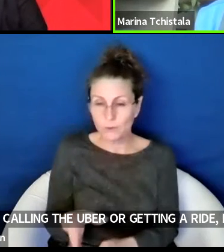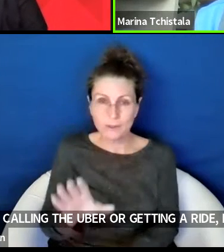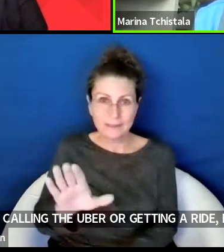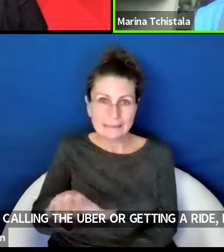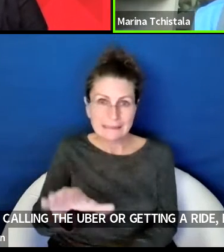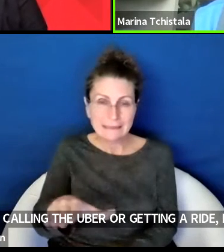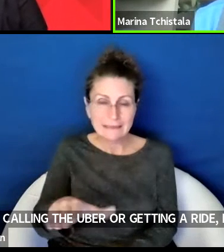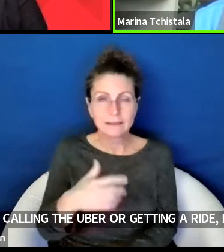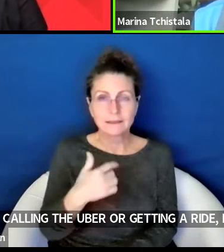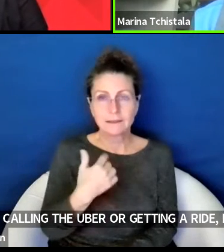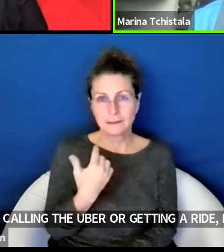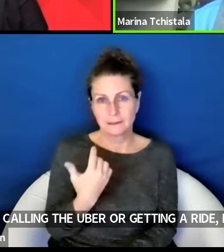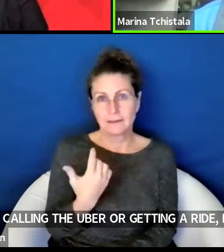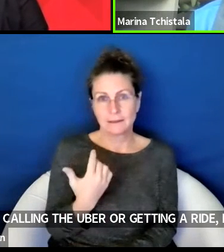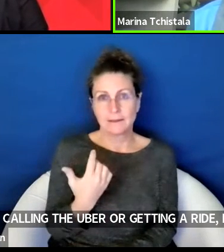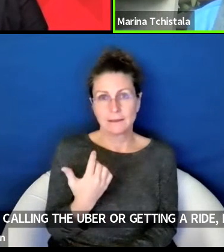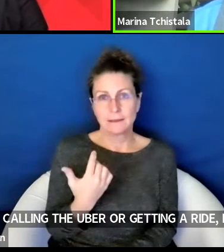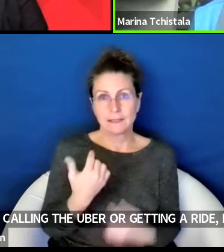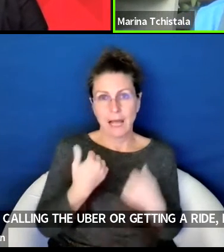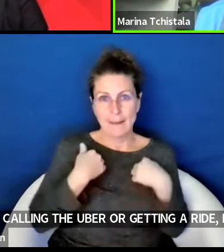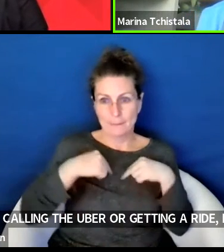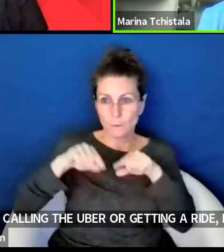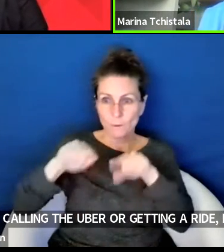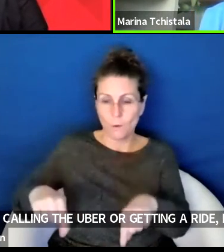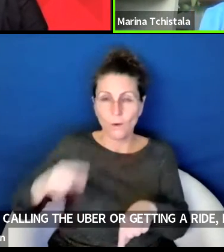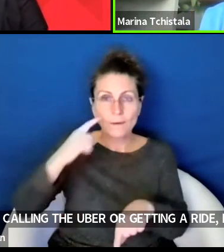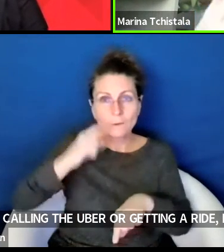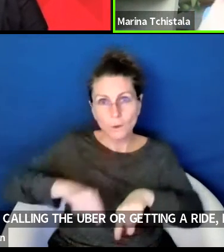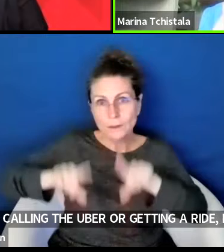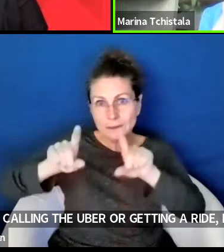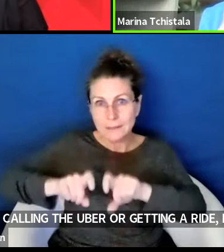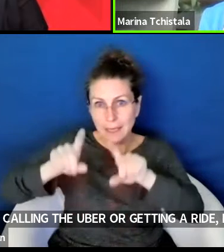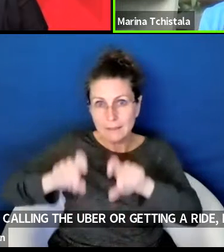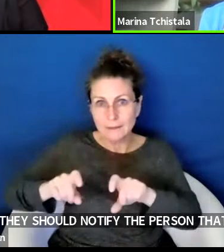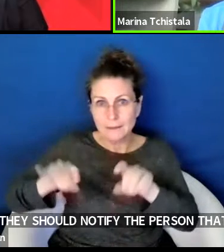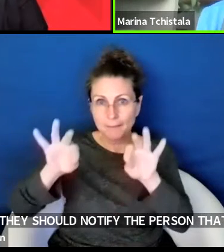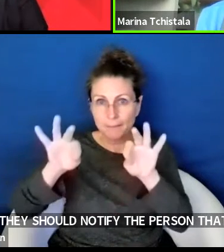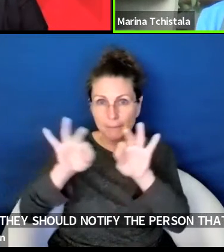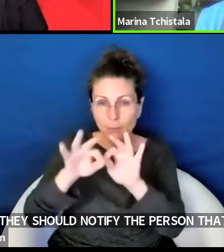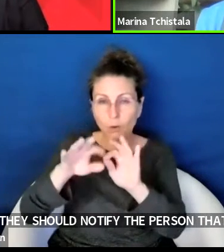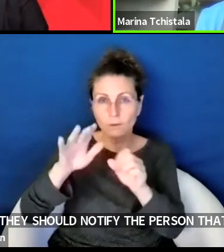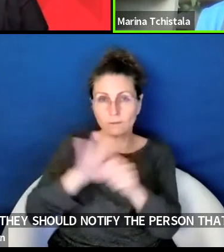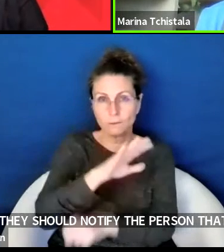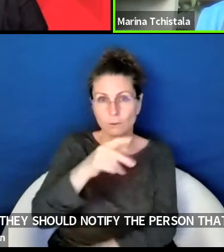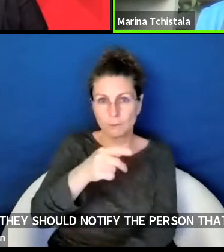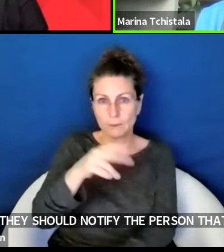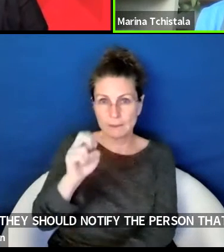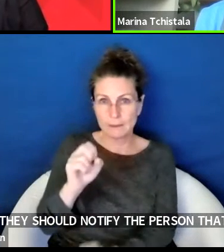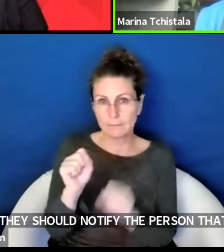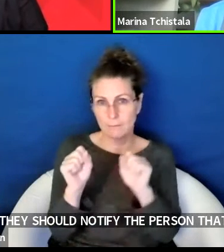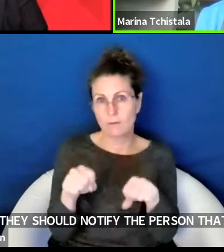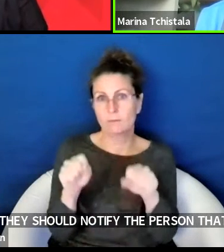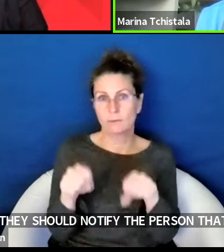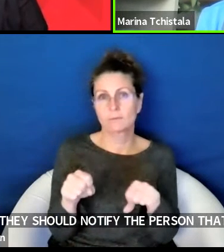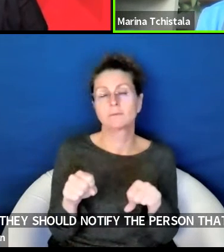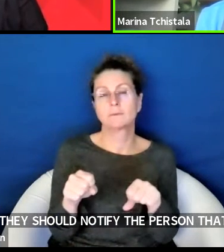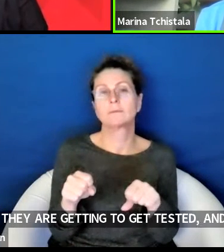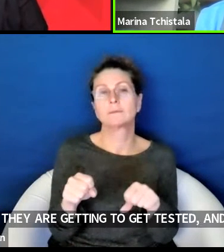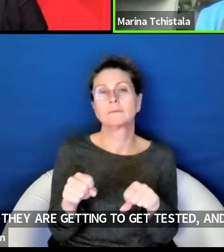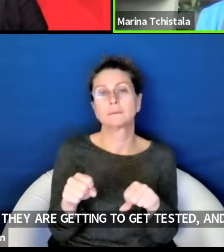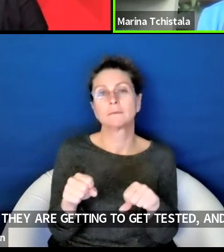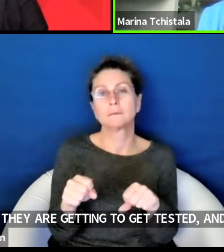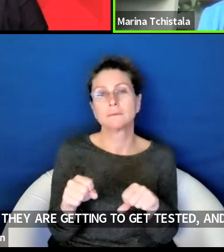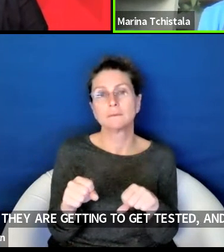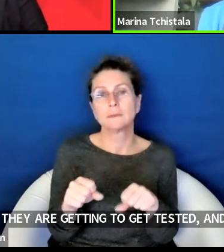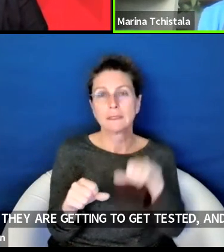are getting to get tested, and they should wear as much protection, because if you know, in the